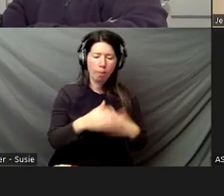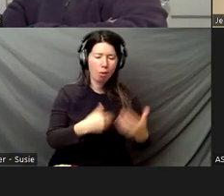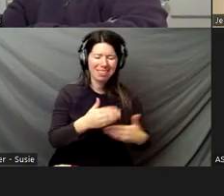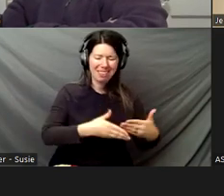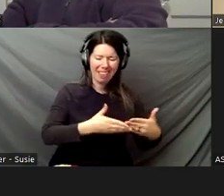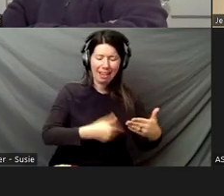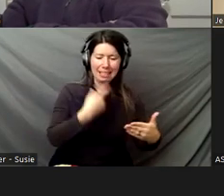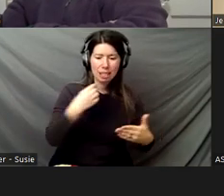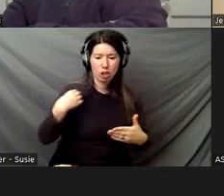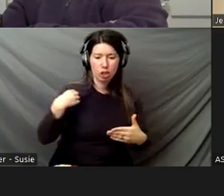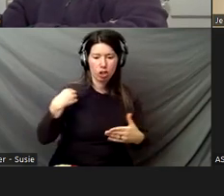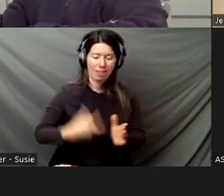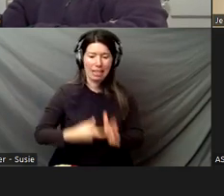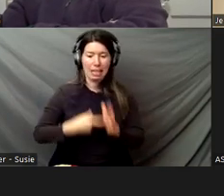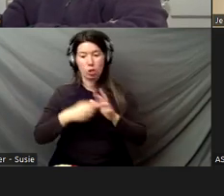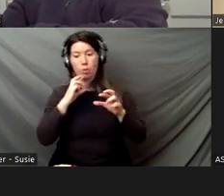needs to respond with